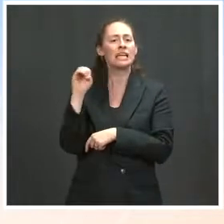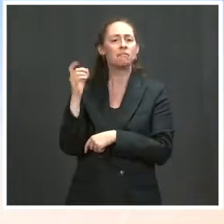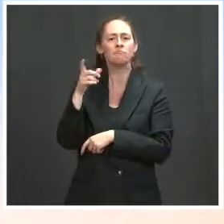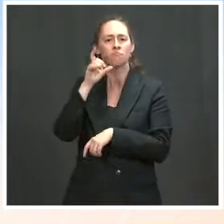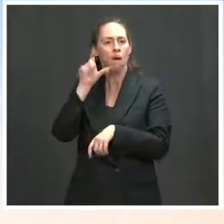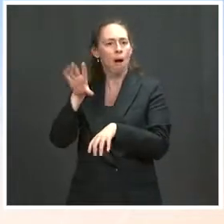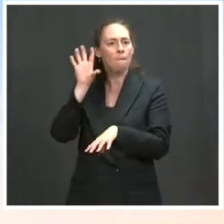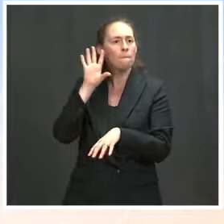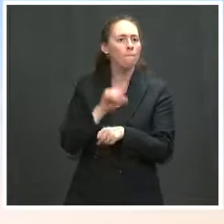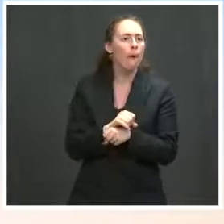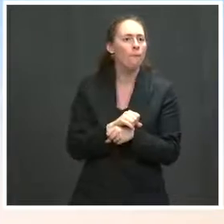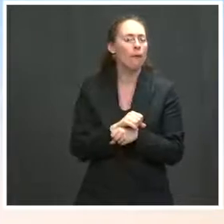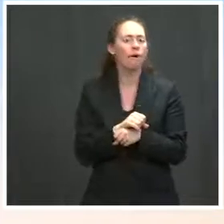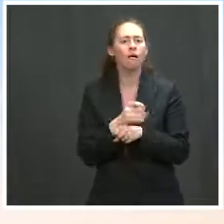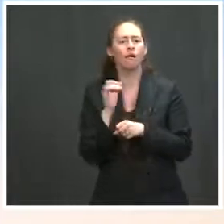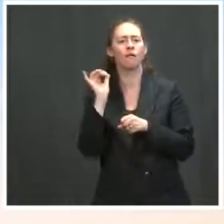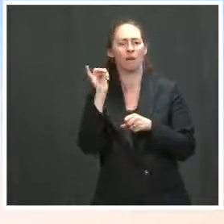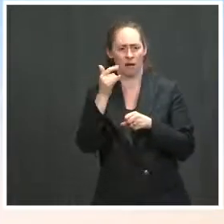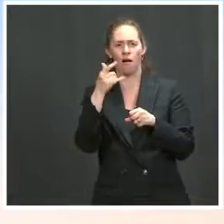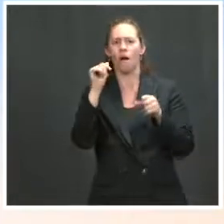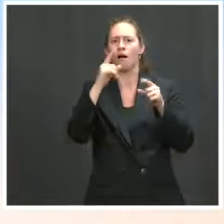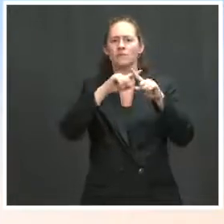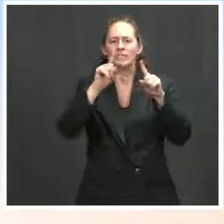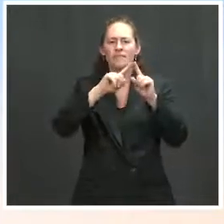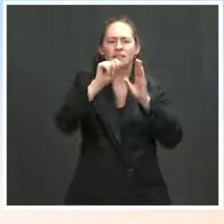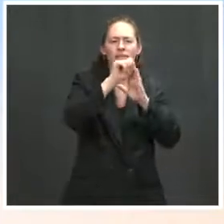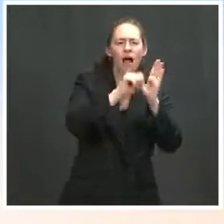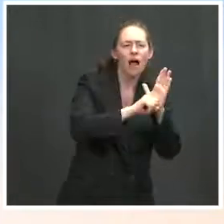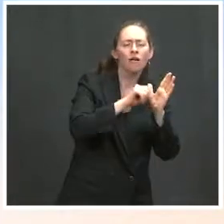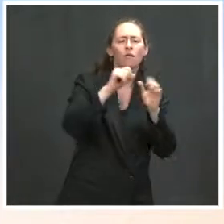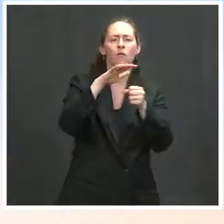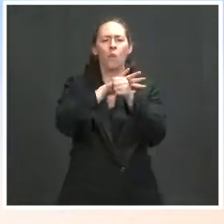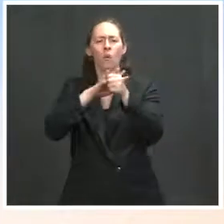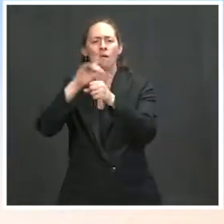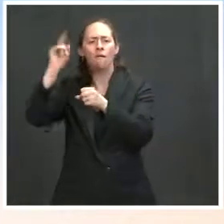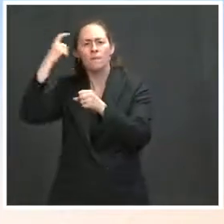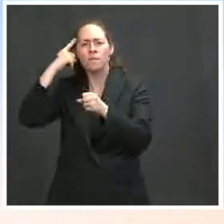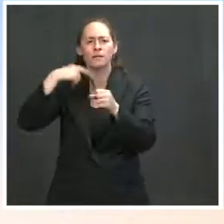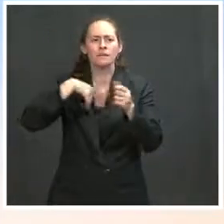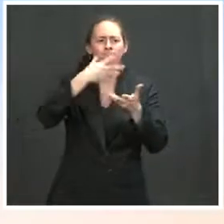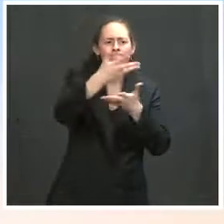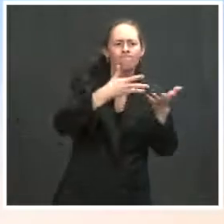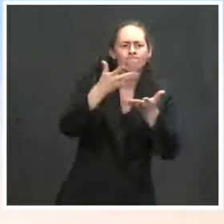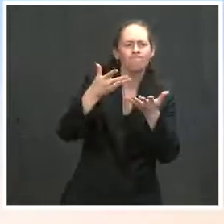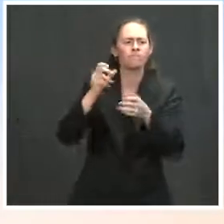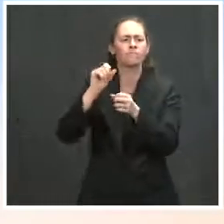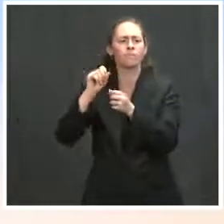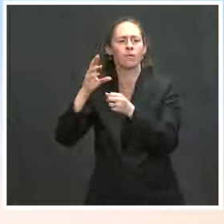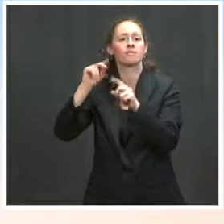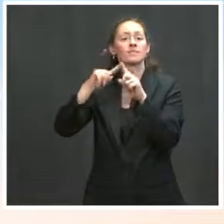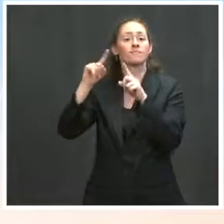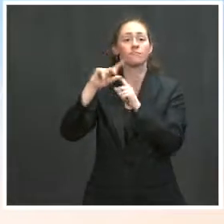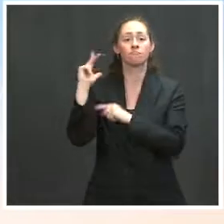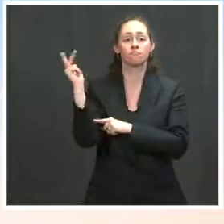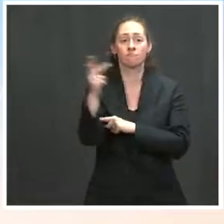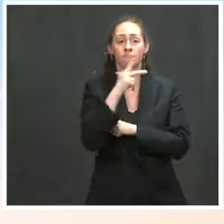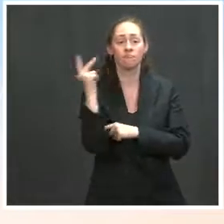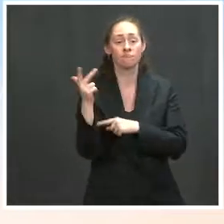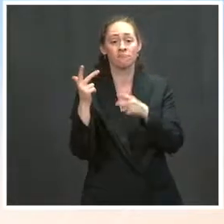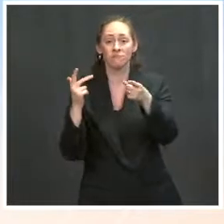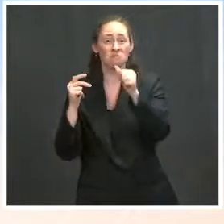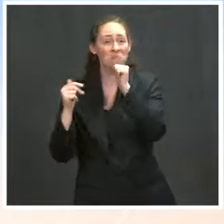local governments on. We have mobile units in communities do not have access to close access to